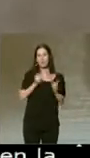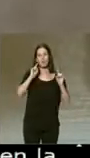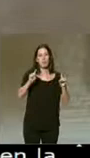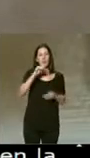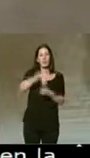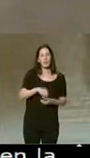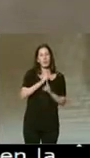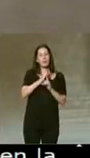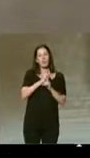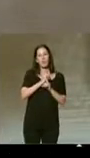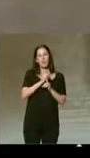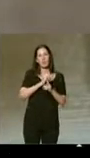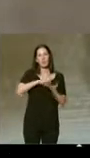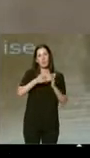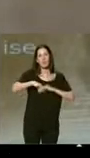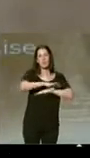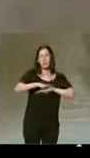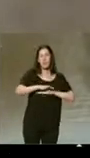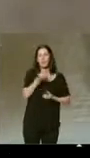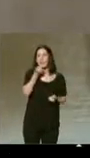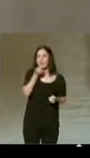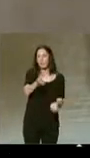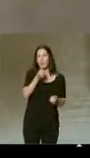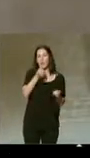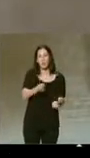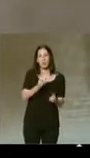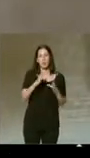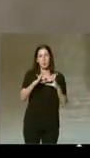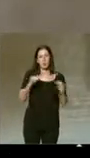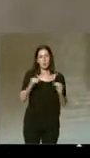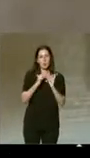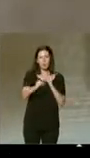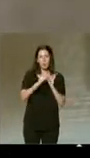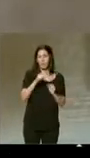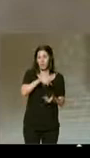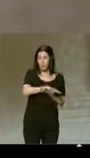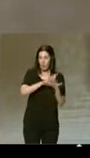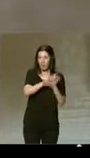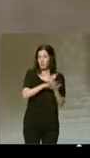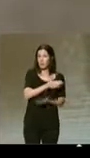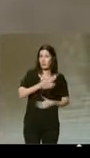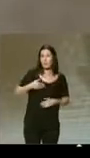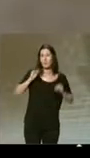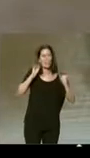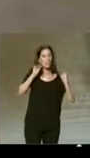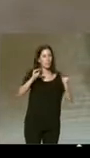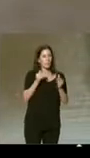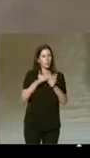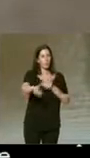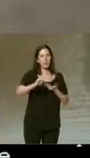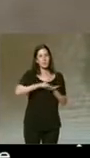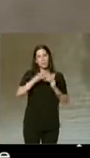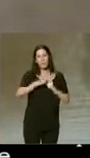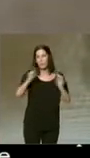something, which is that this year we will have a subject in the Information Technologies degree that we provide at the UNED. We